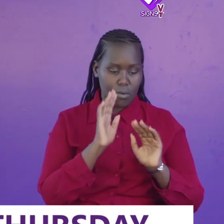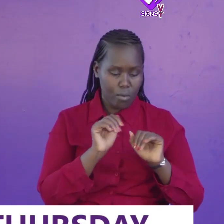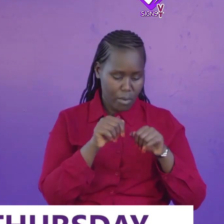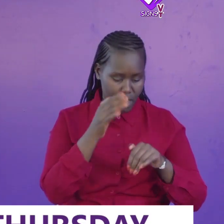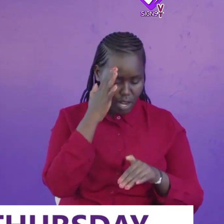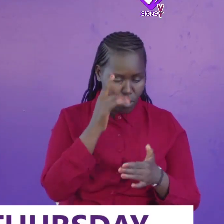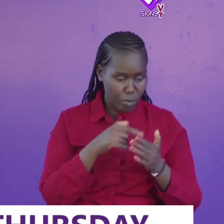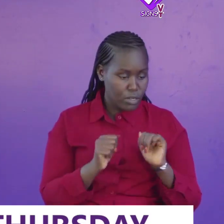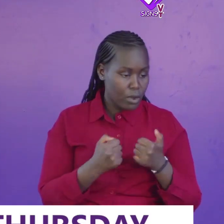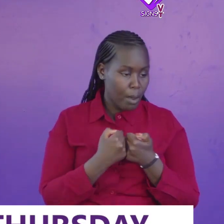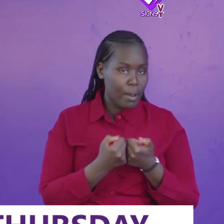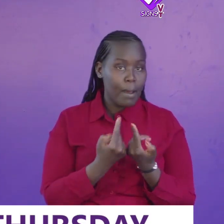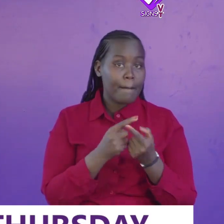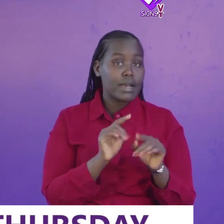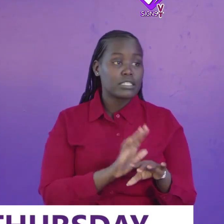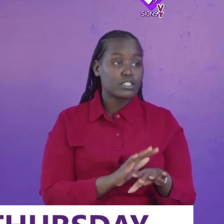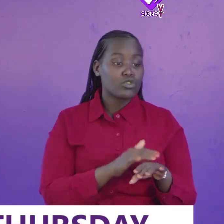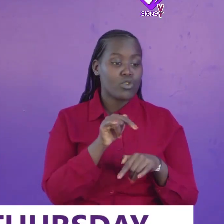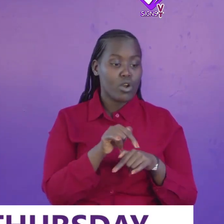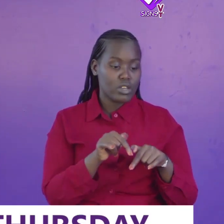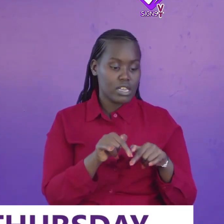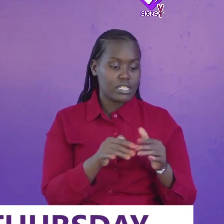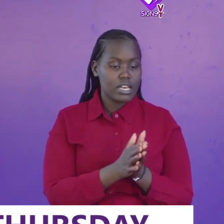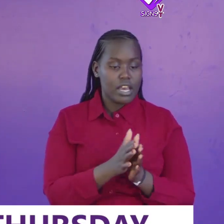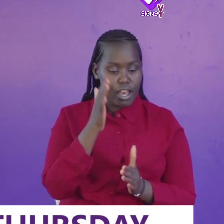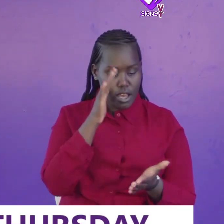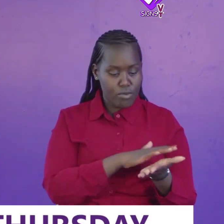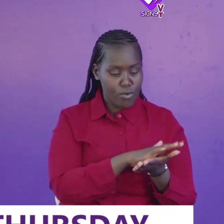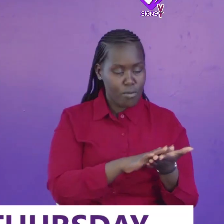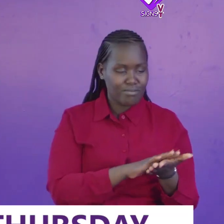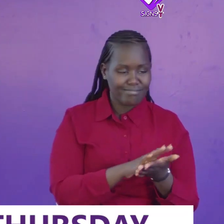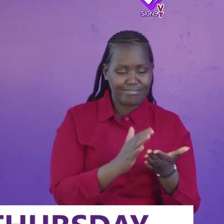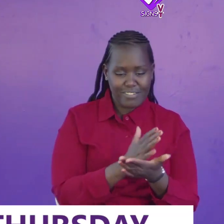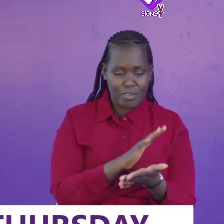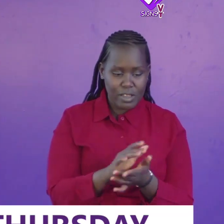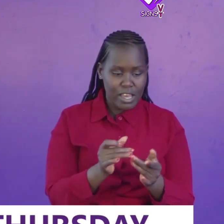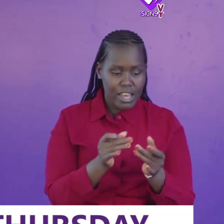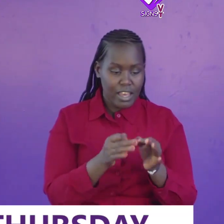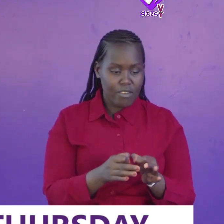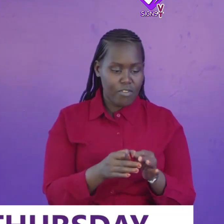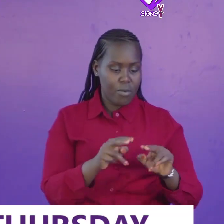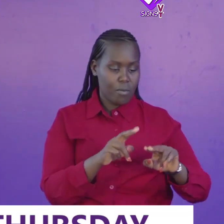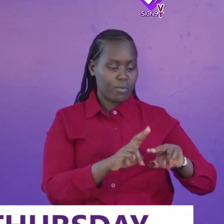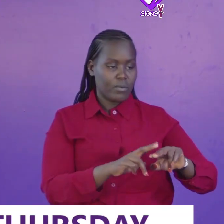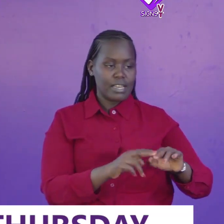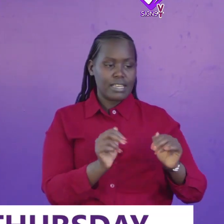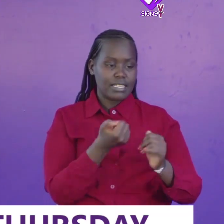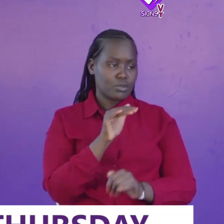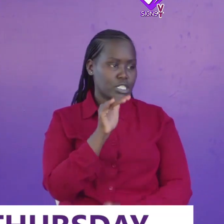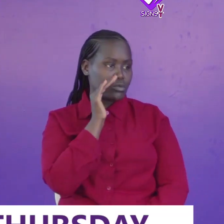But it's good that you're also in this, and unajua basics kadhaa. Hata nikiketi na wewe hapa siwezi kusengenya virahisi na